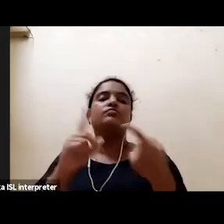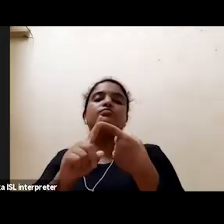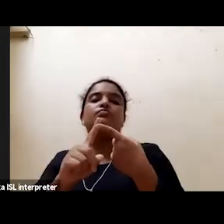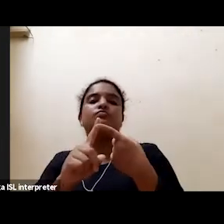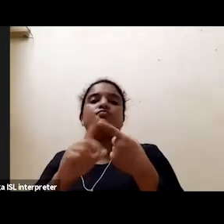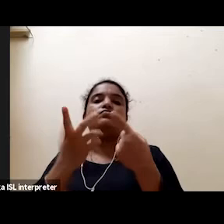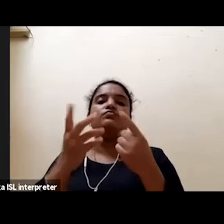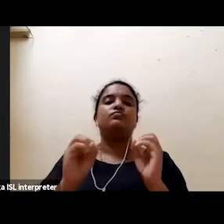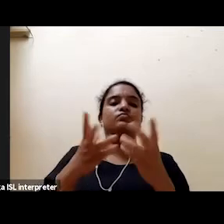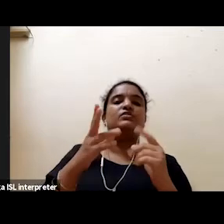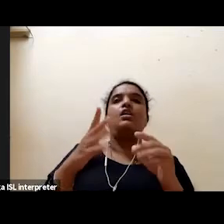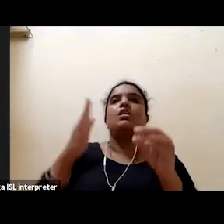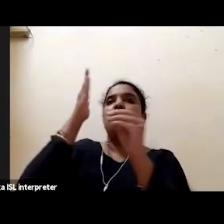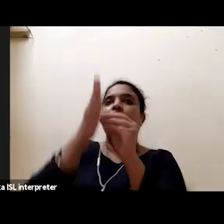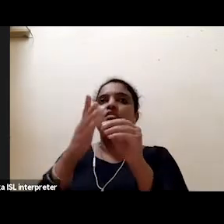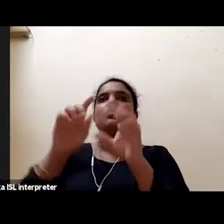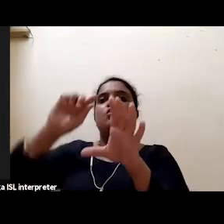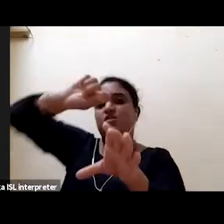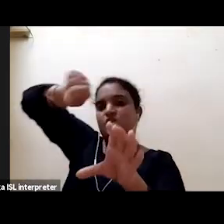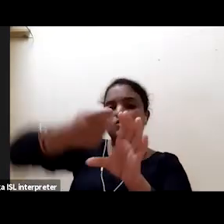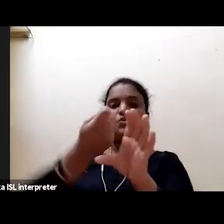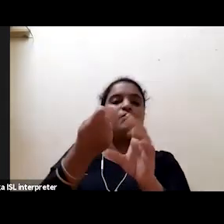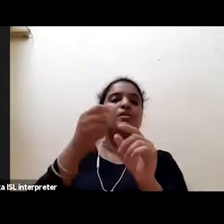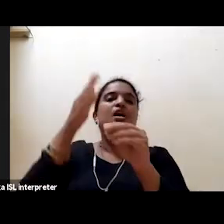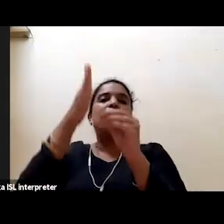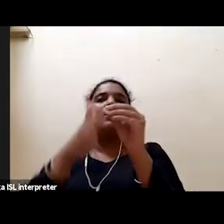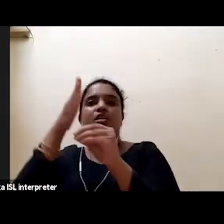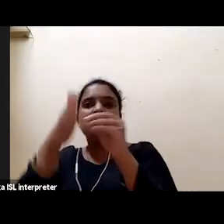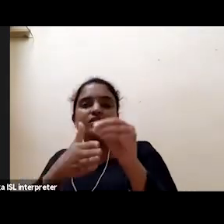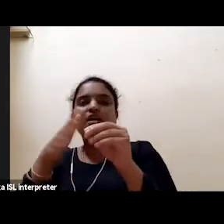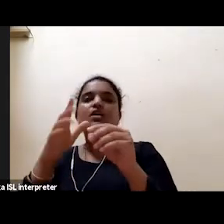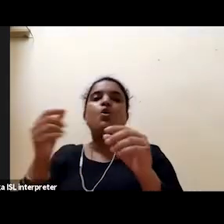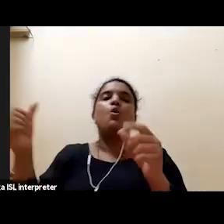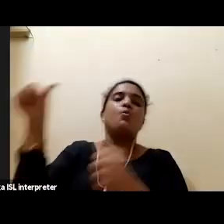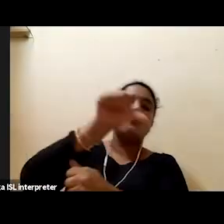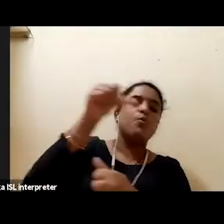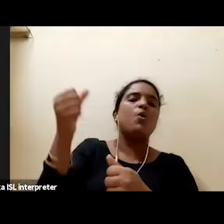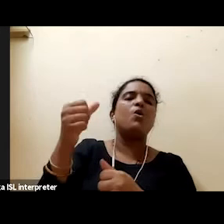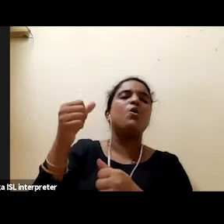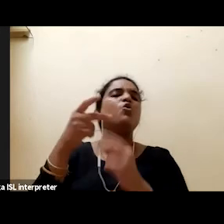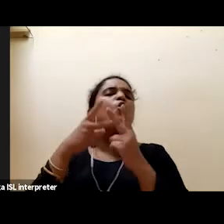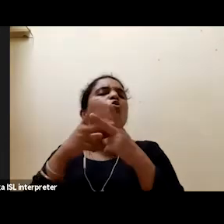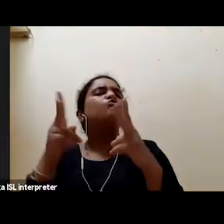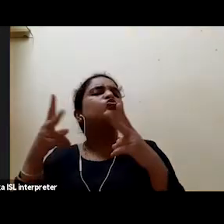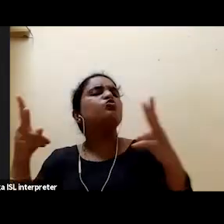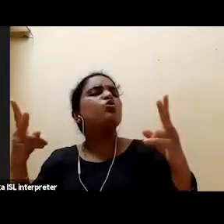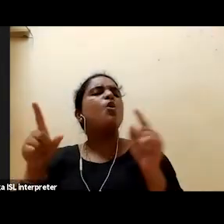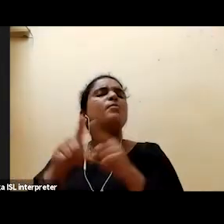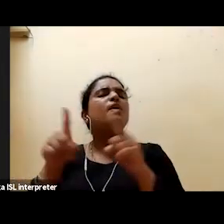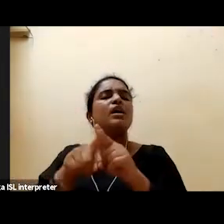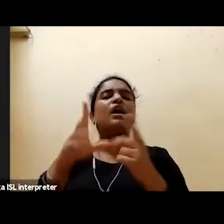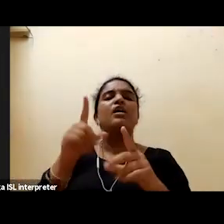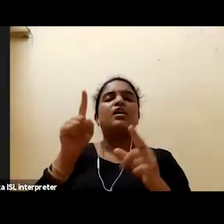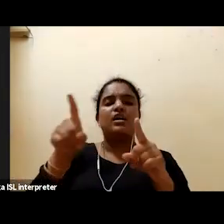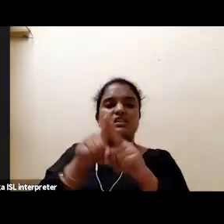say starting with cut, scoop, slice, stir, pour. There's so much action happening. Cooking is action,